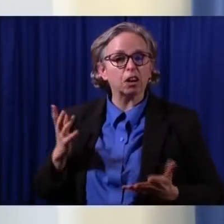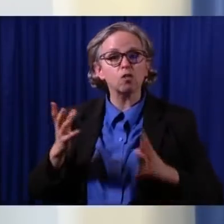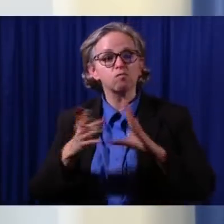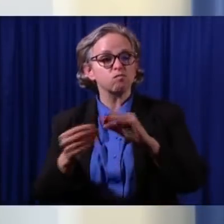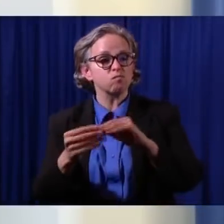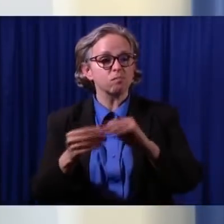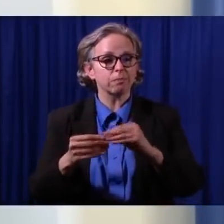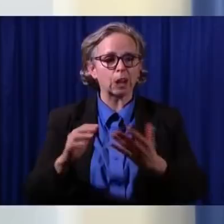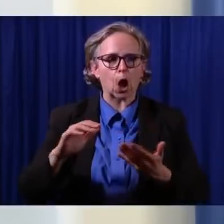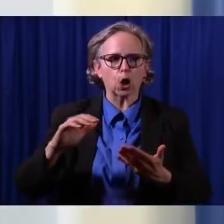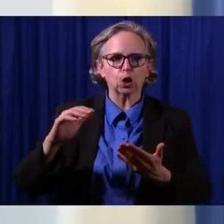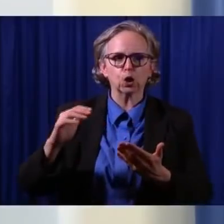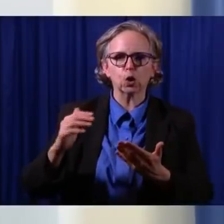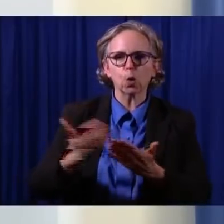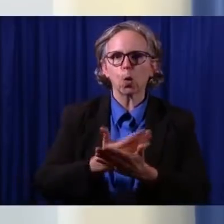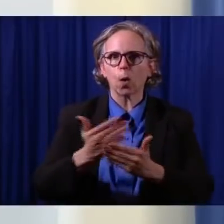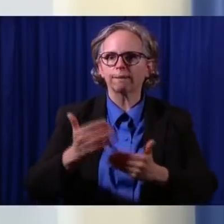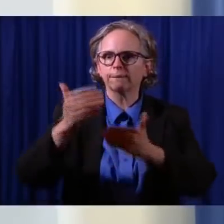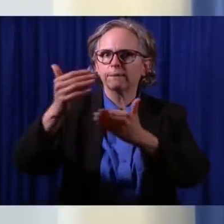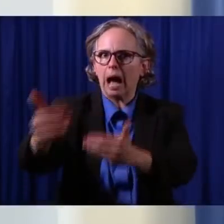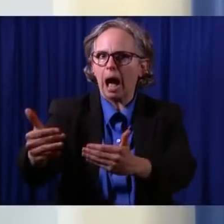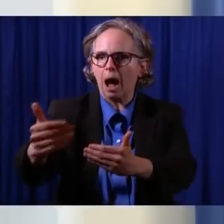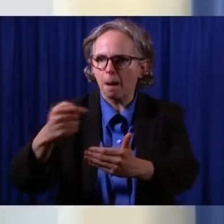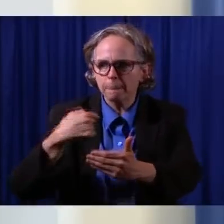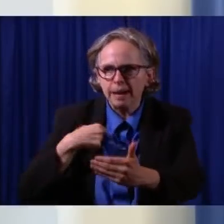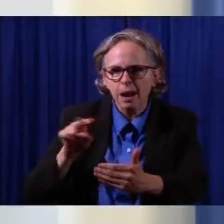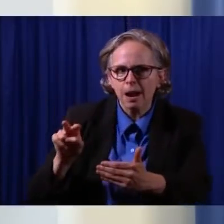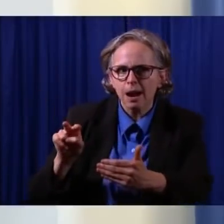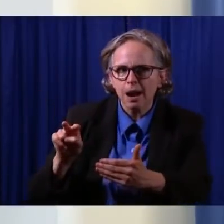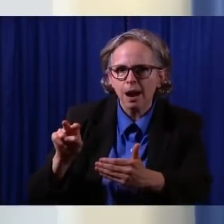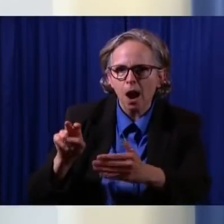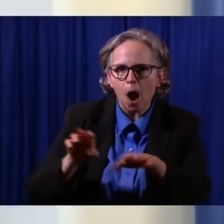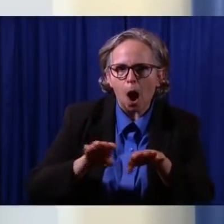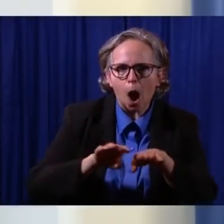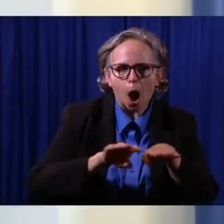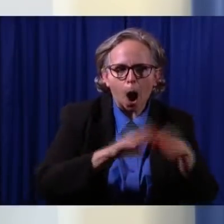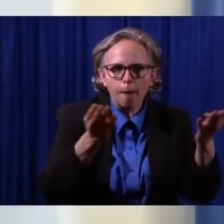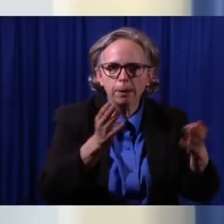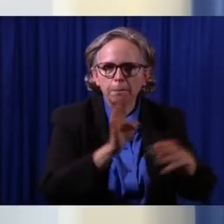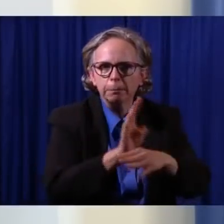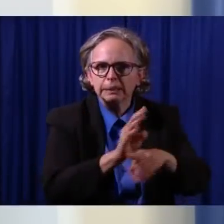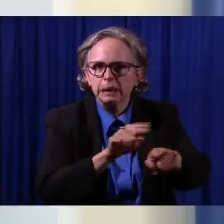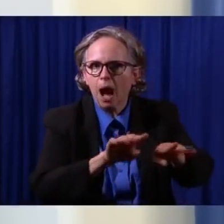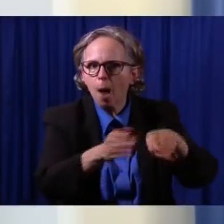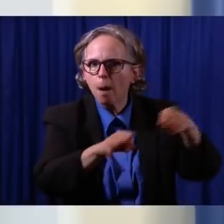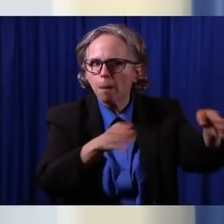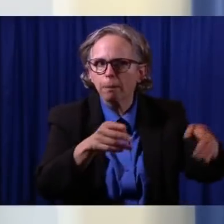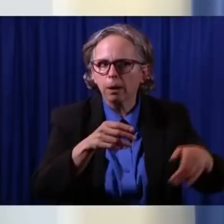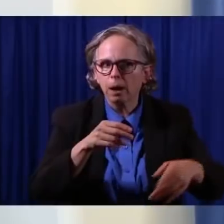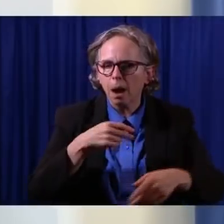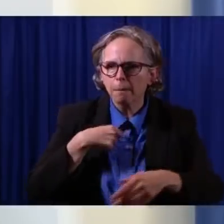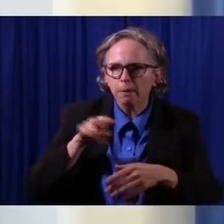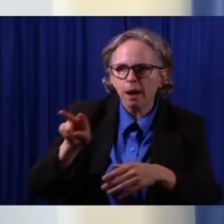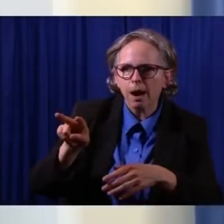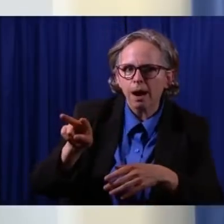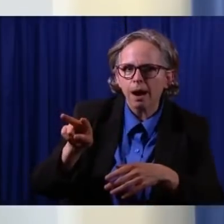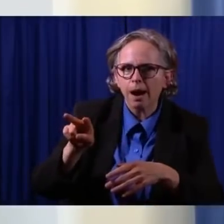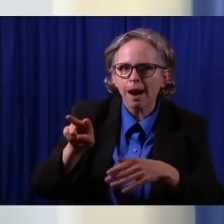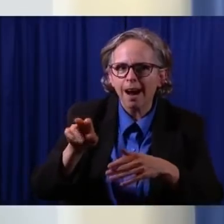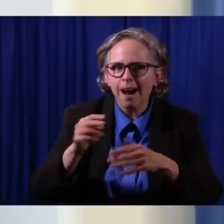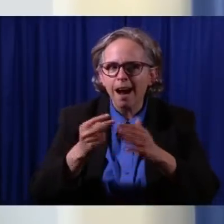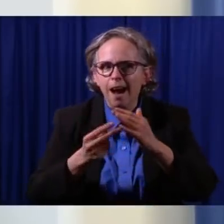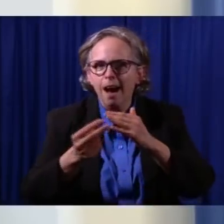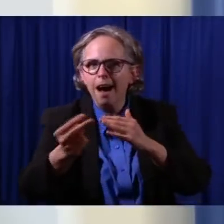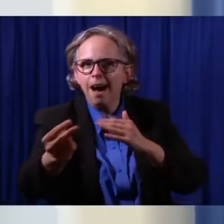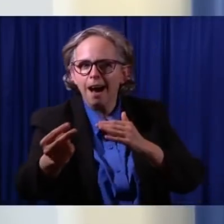one phase and we're pretty much opening up. And now we're looking at a different phase in the pandemic of learning to live with